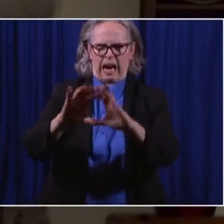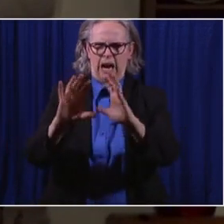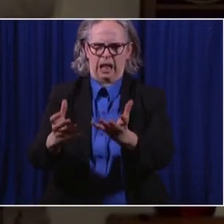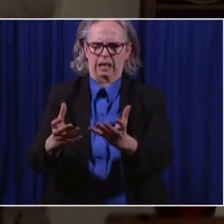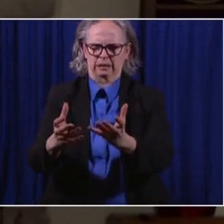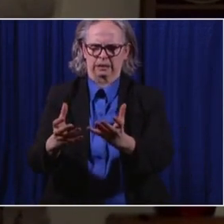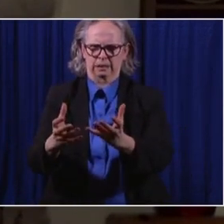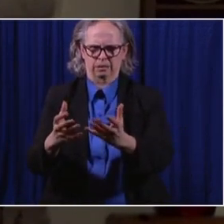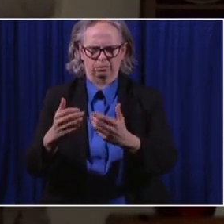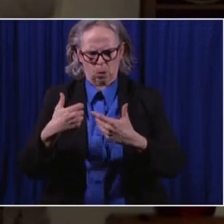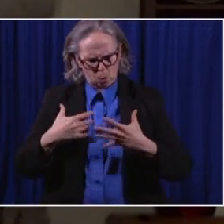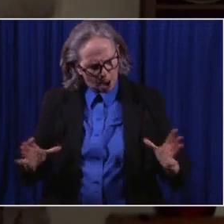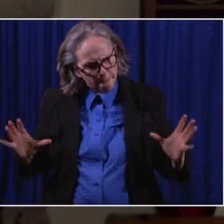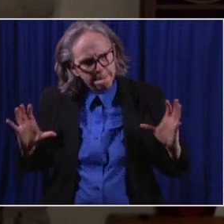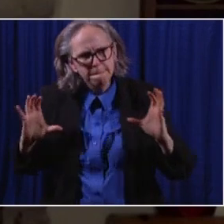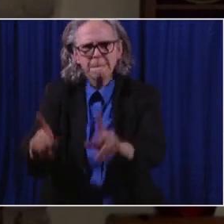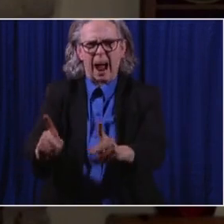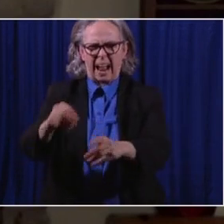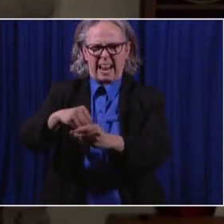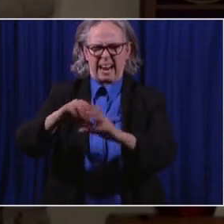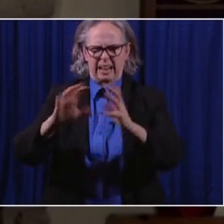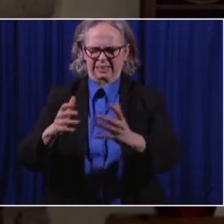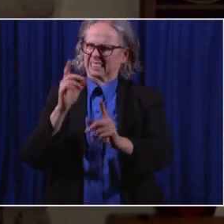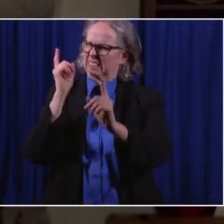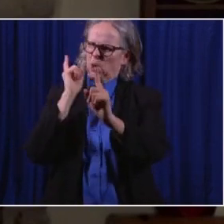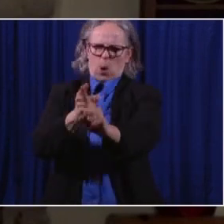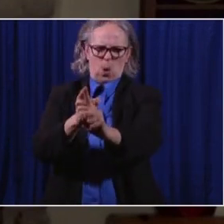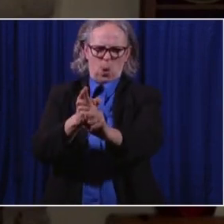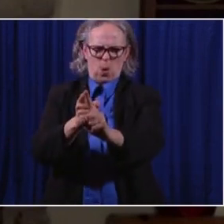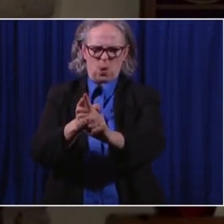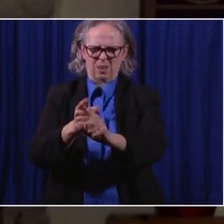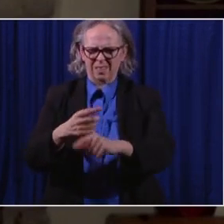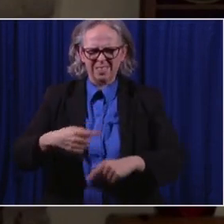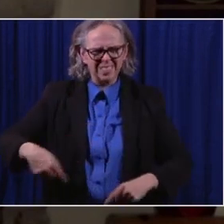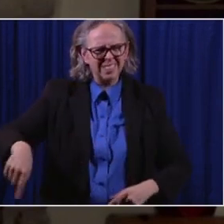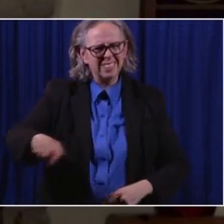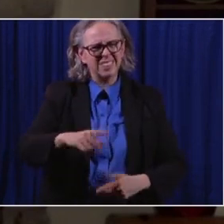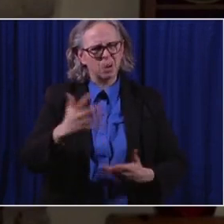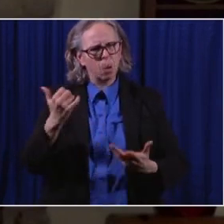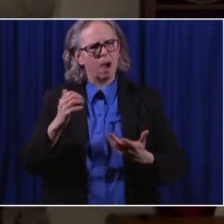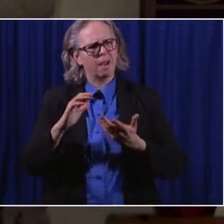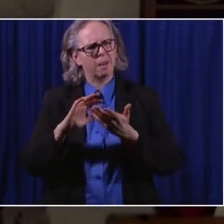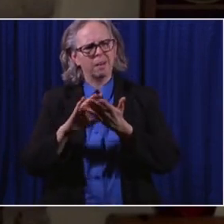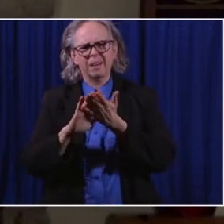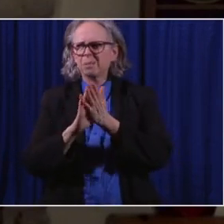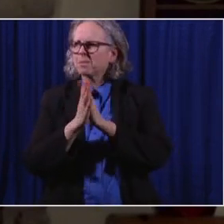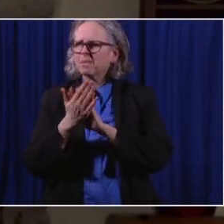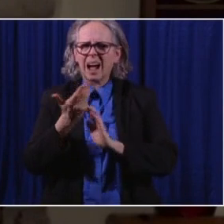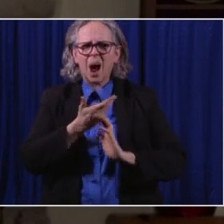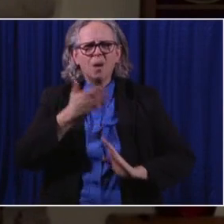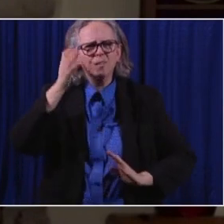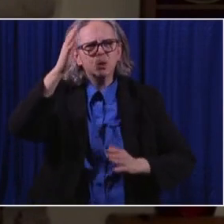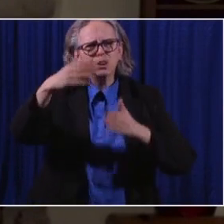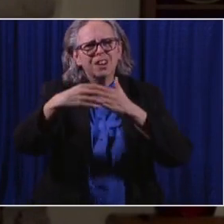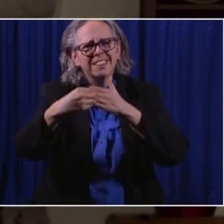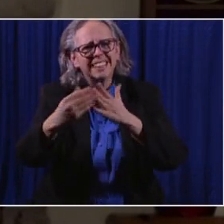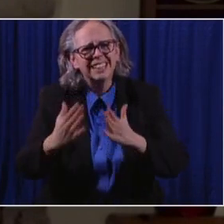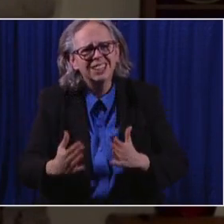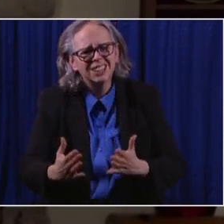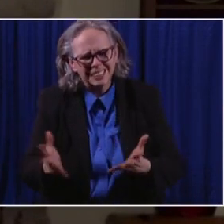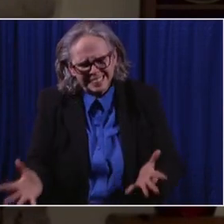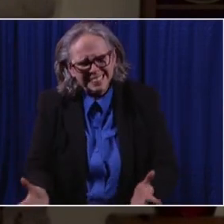goal. These kids are our future. These kids have really been